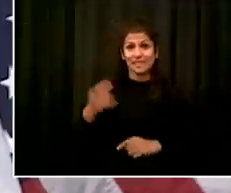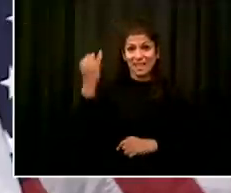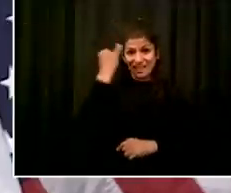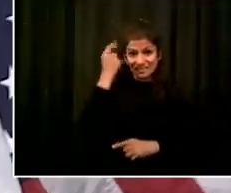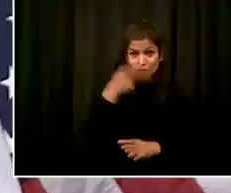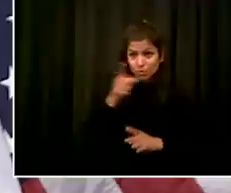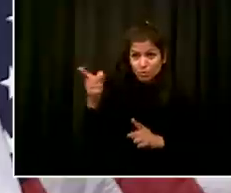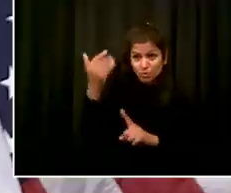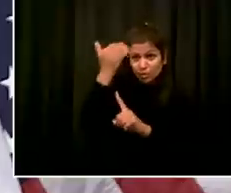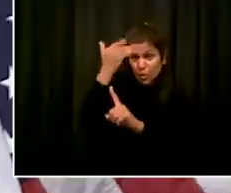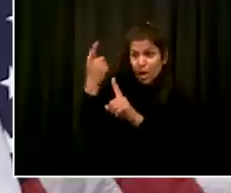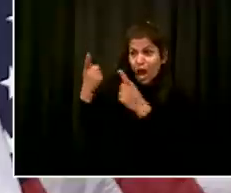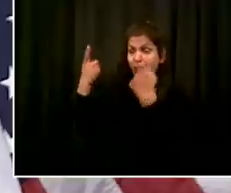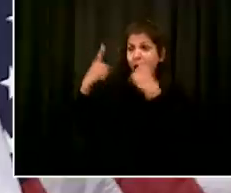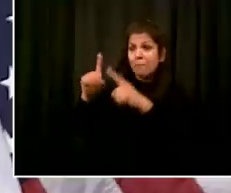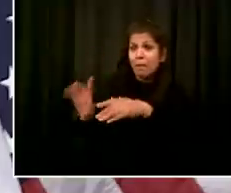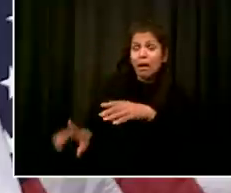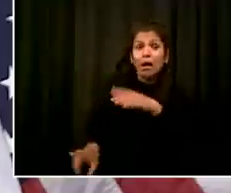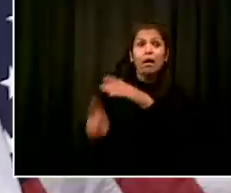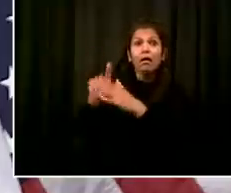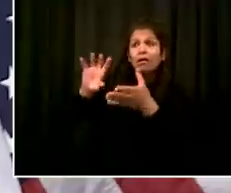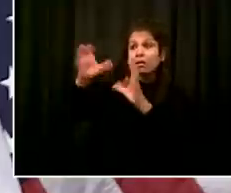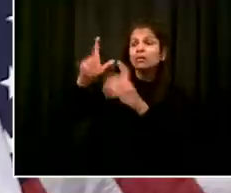there are ramifications for that.